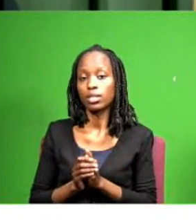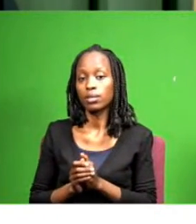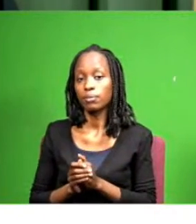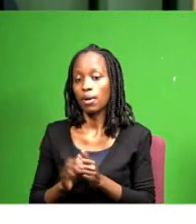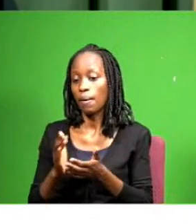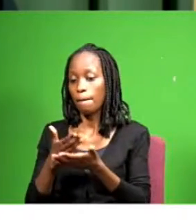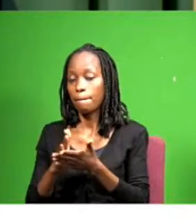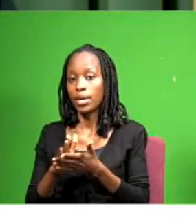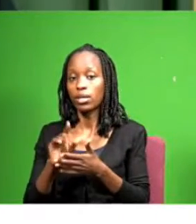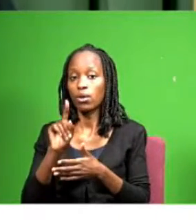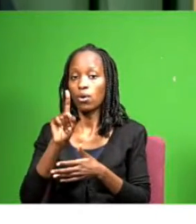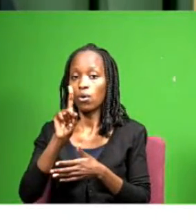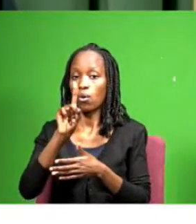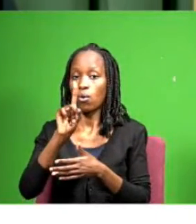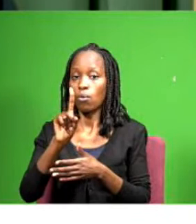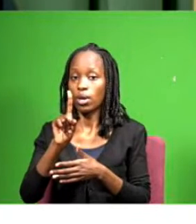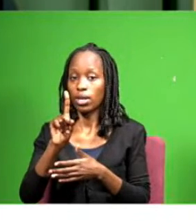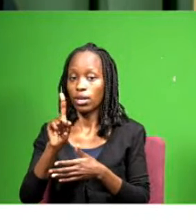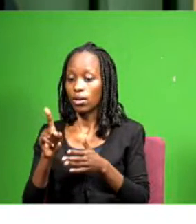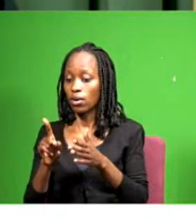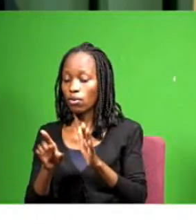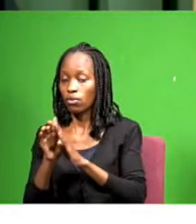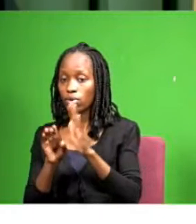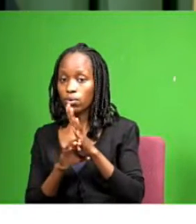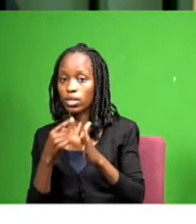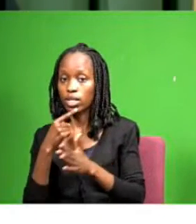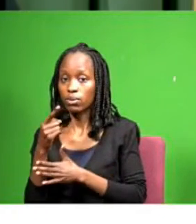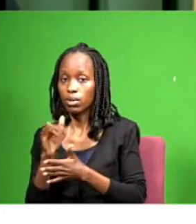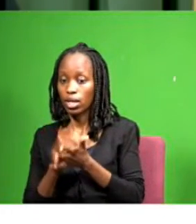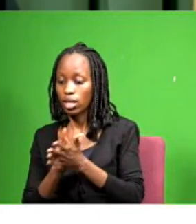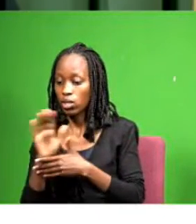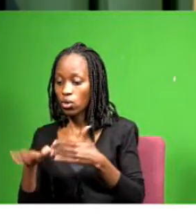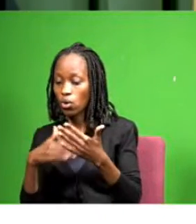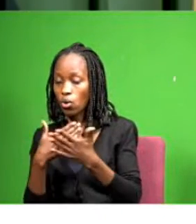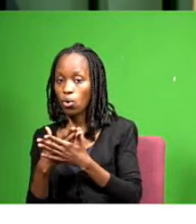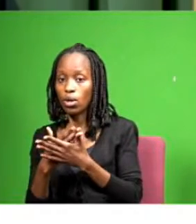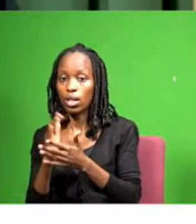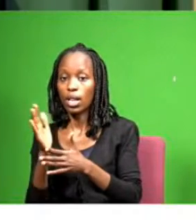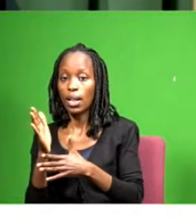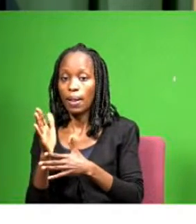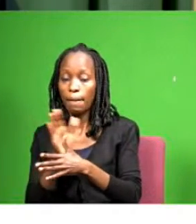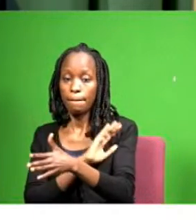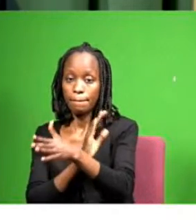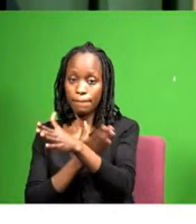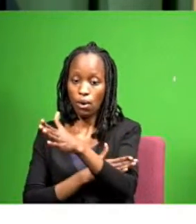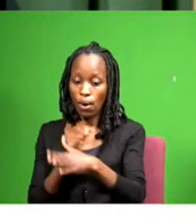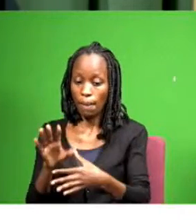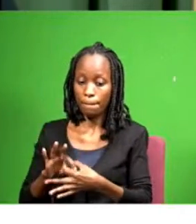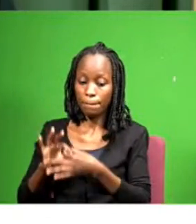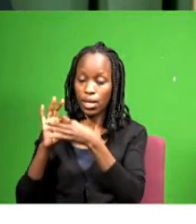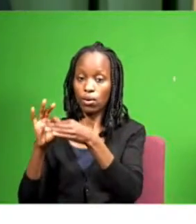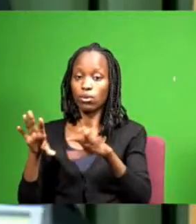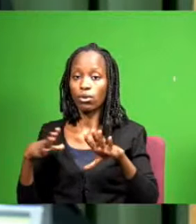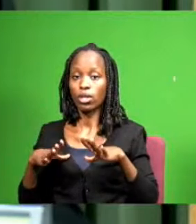Article 1, Sub-Article 1 of the Constitution stipulates that all the sovereign power belongs to the people of Kenya and shall be exercised in accordance